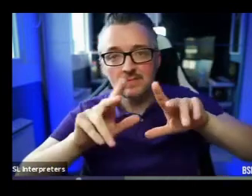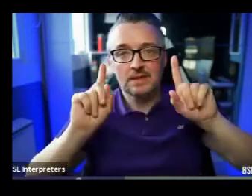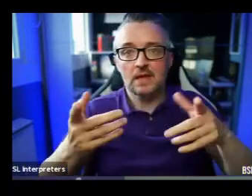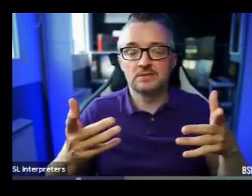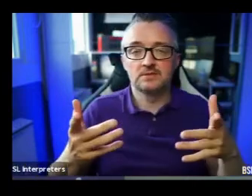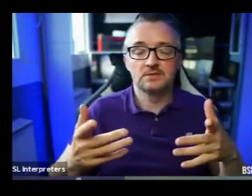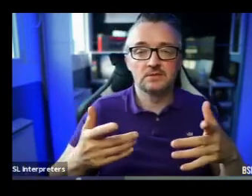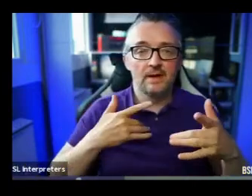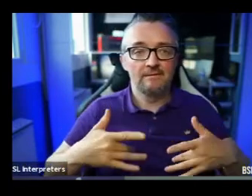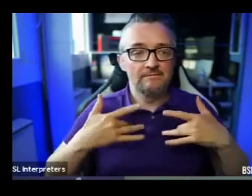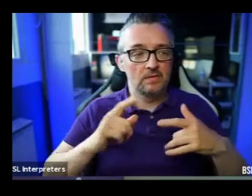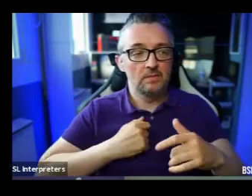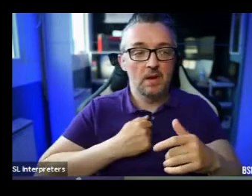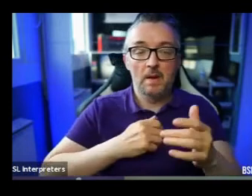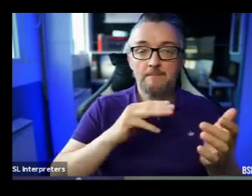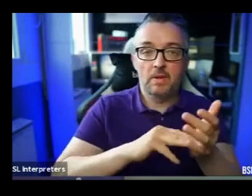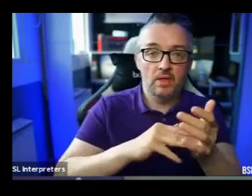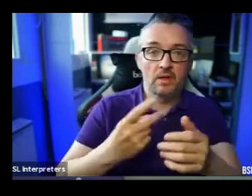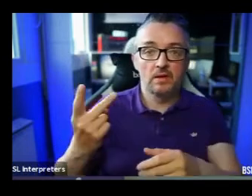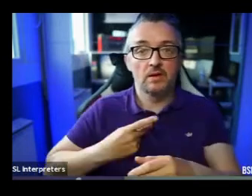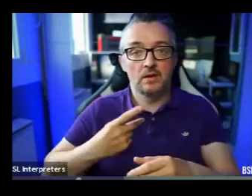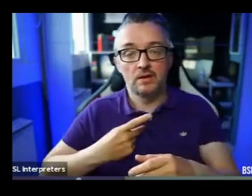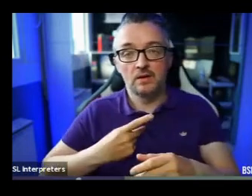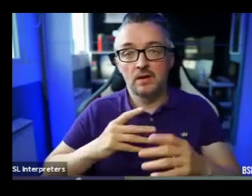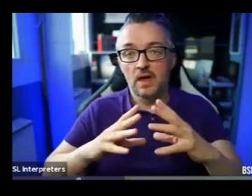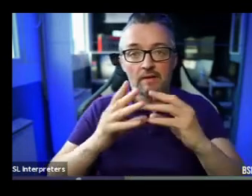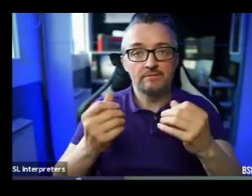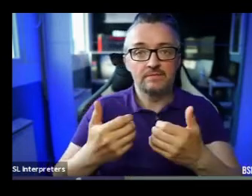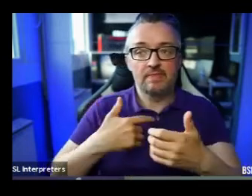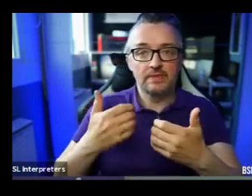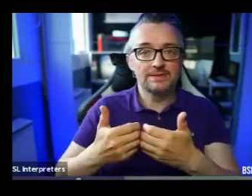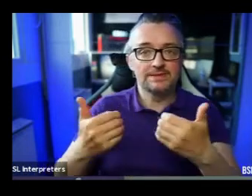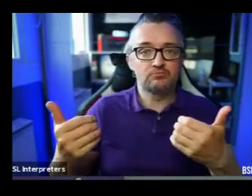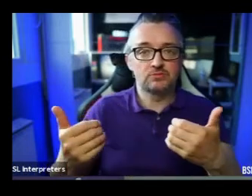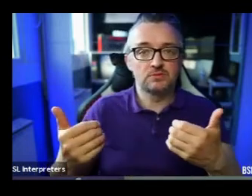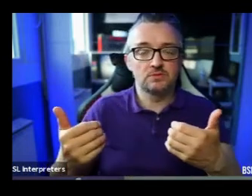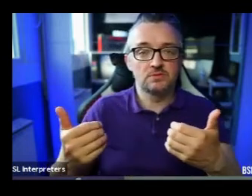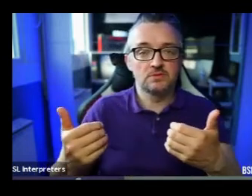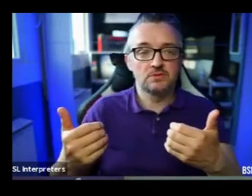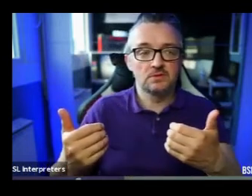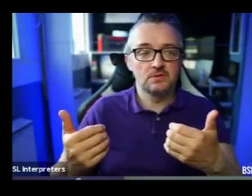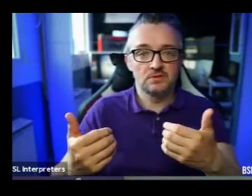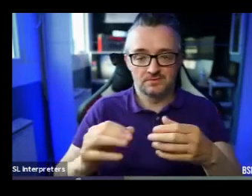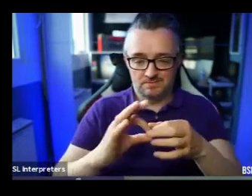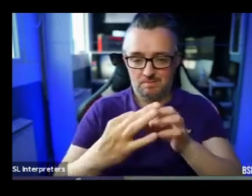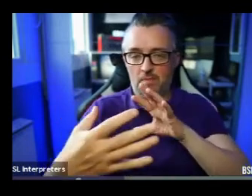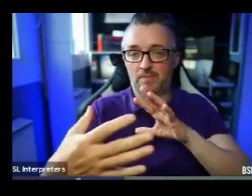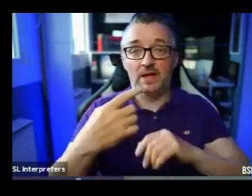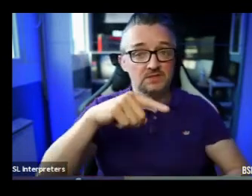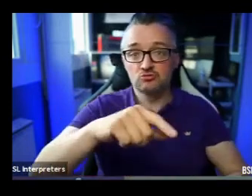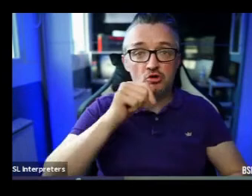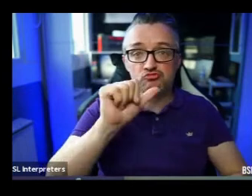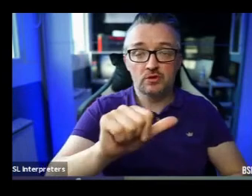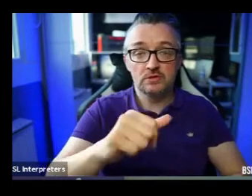even look in. I felt like my mother and I, all of us and my mother were separated. And I said to the